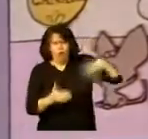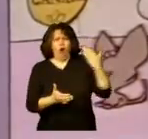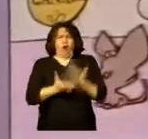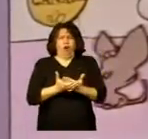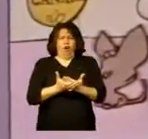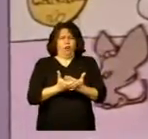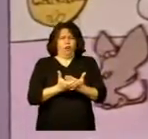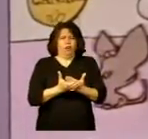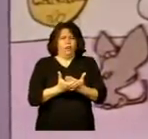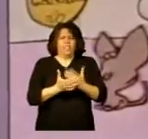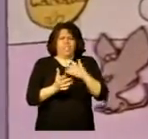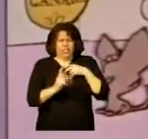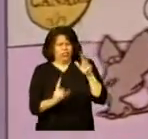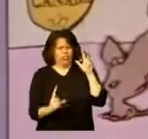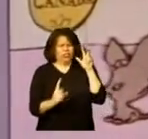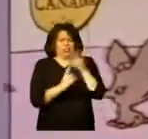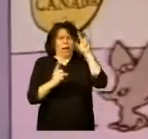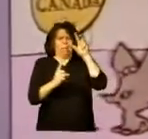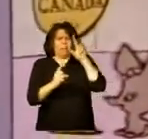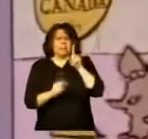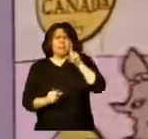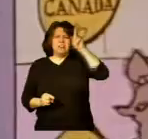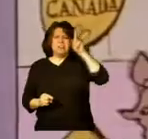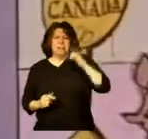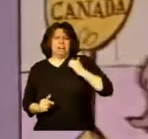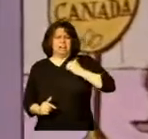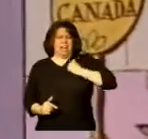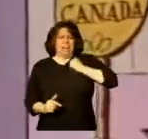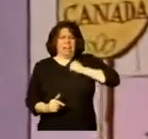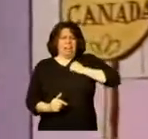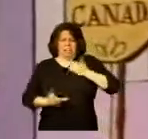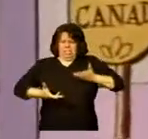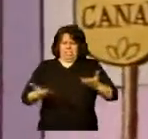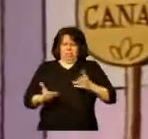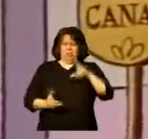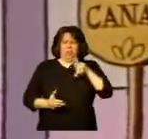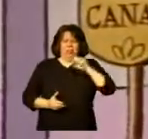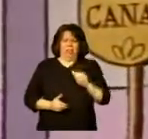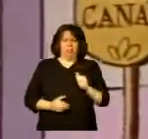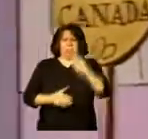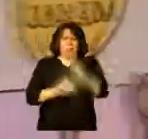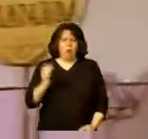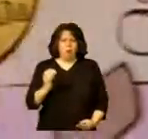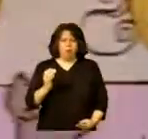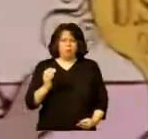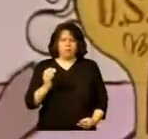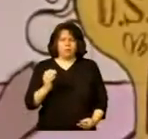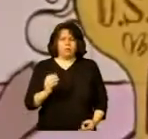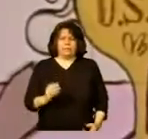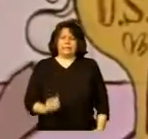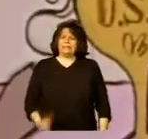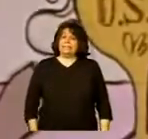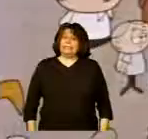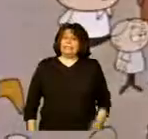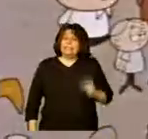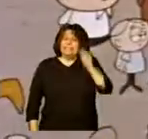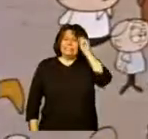the finest of the lot. He has a championship in both Canada and the United States.